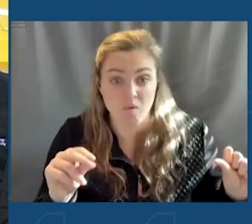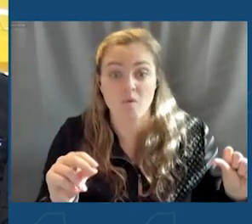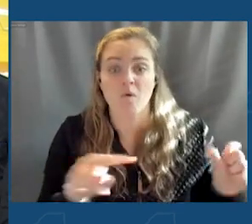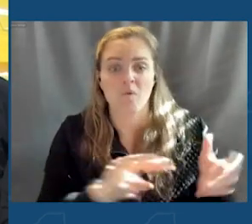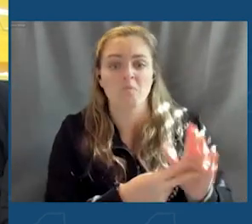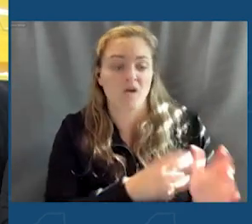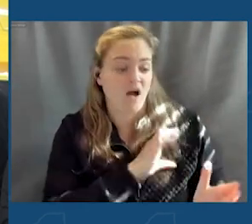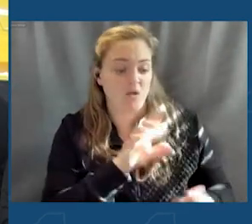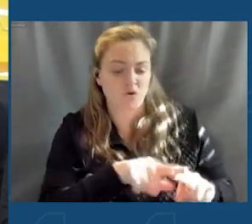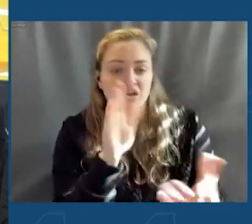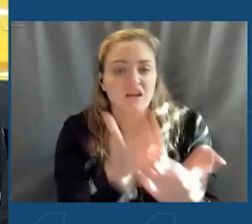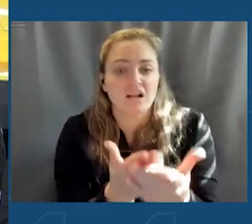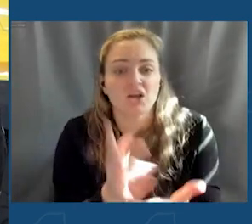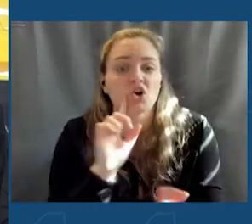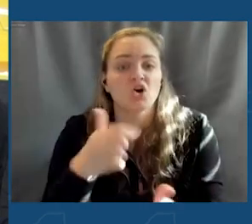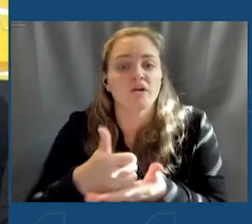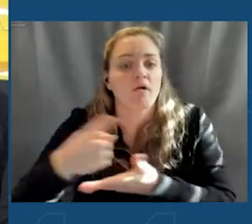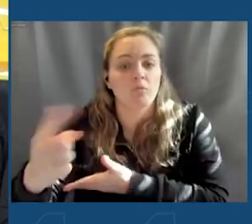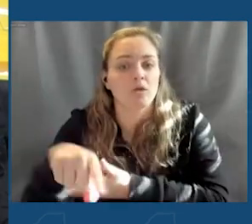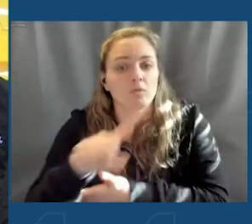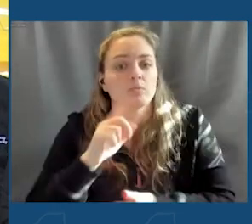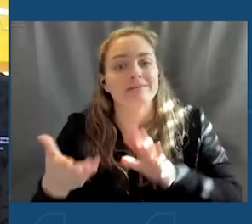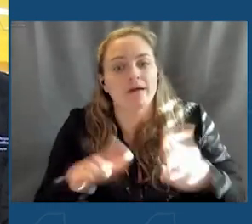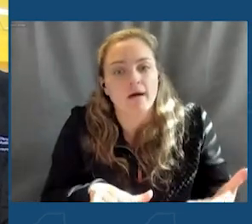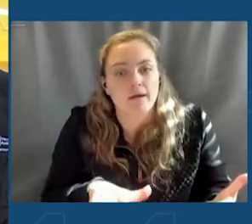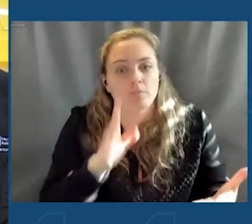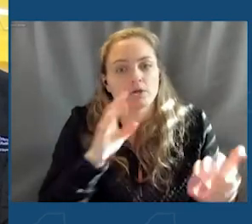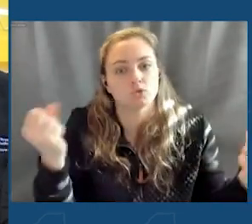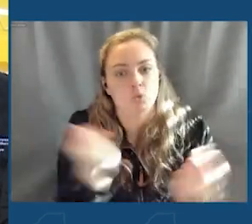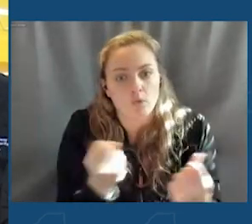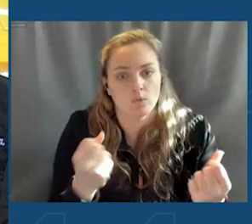this is going to be a very bad event for 24